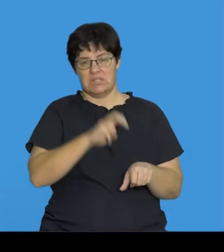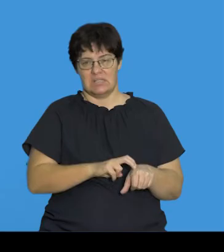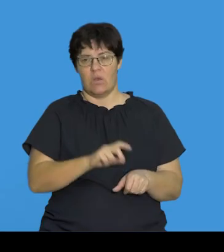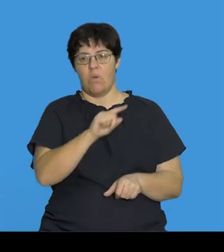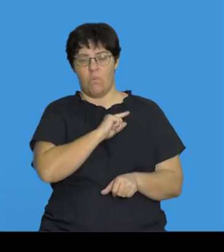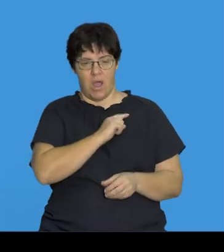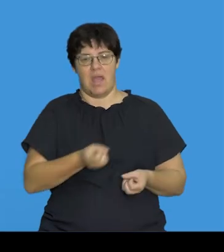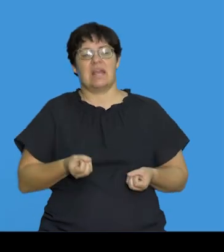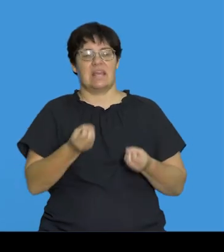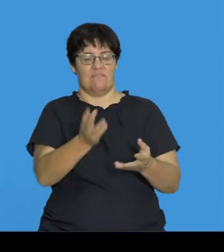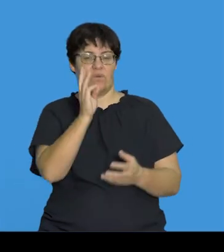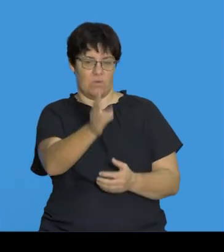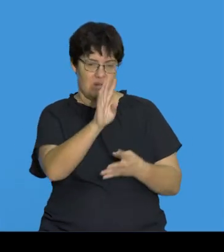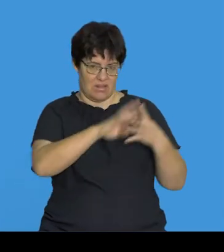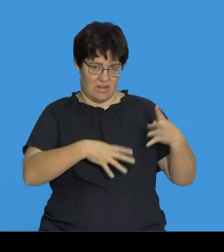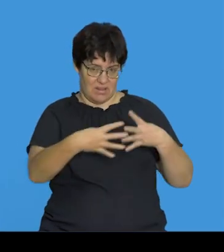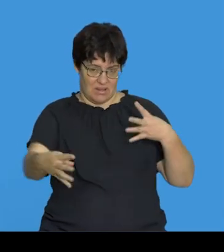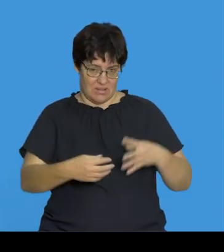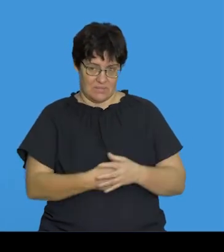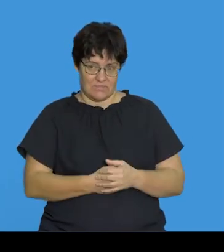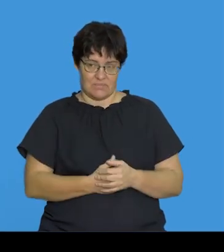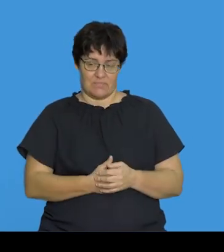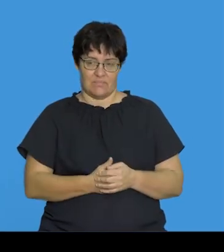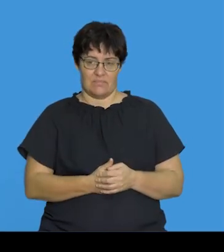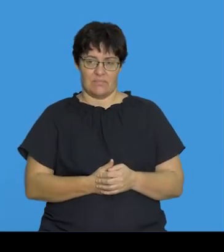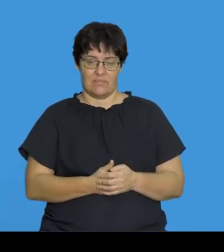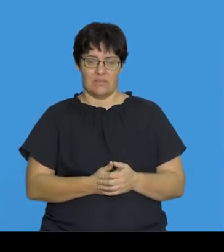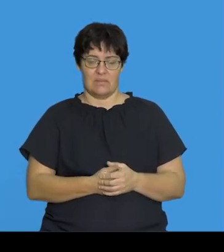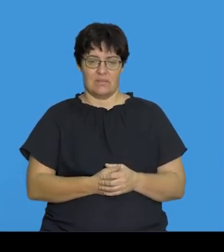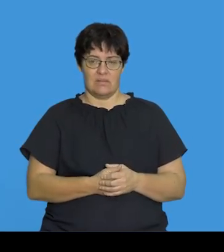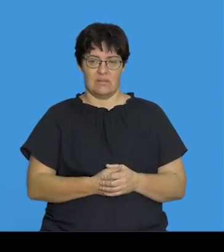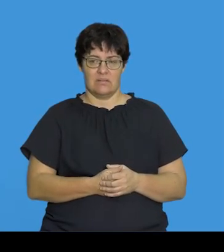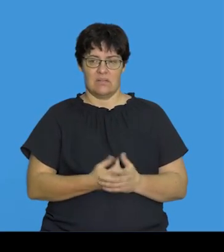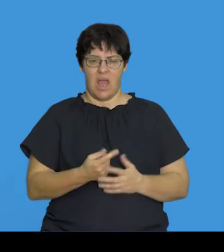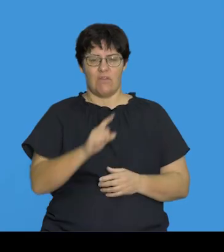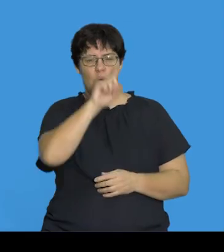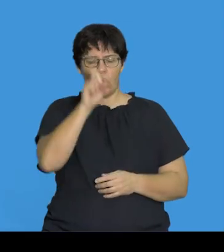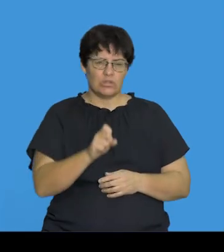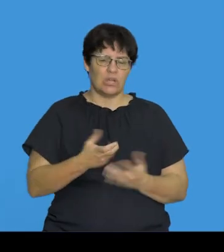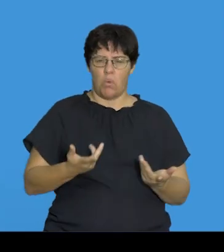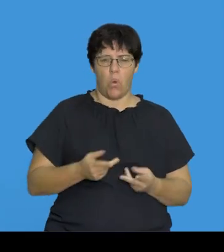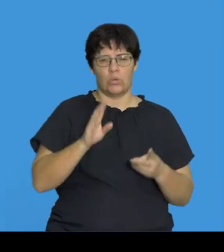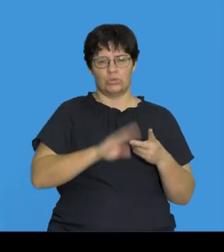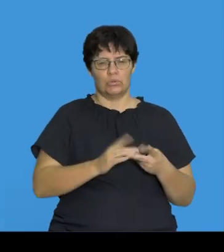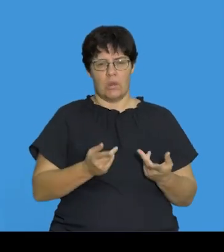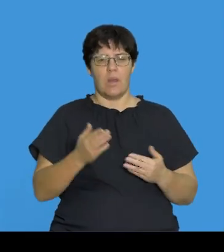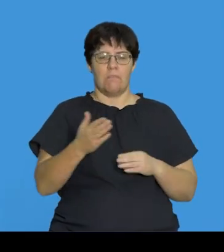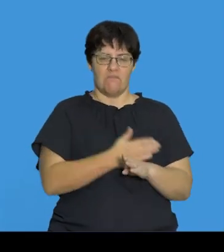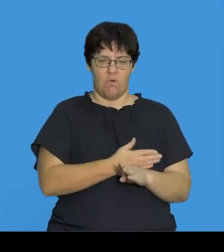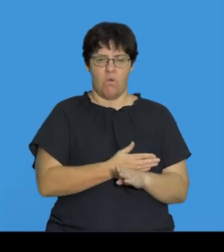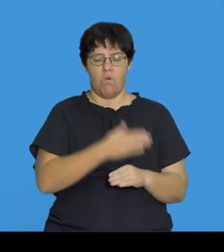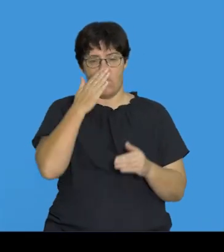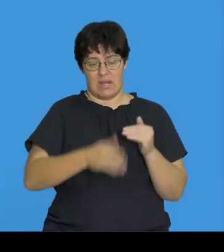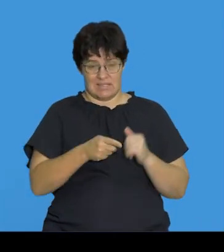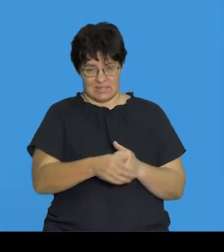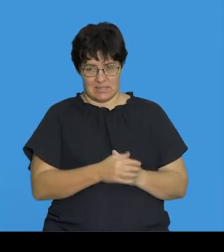don't, because these will be given to you in a table. Okay, so I've got a question or two that we probably can do before we wrap